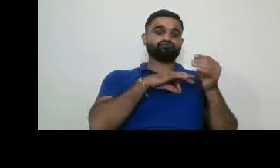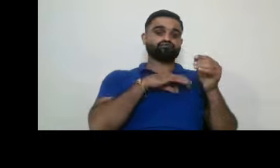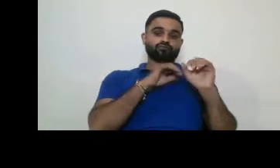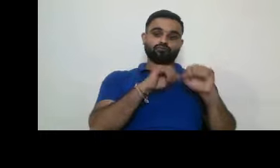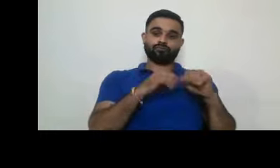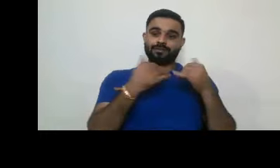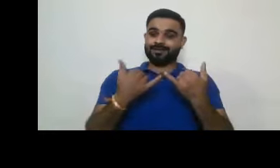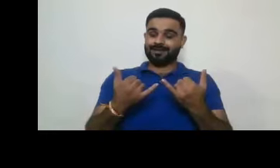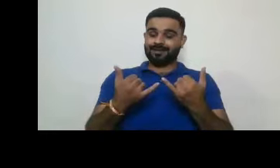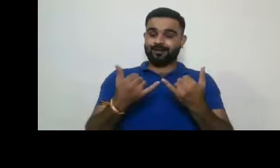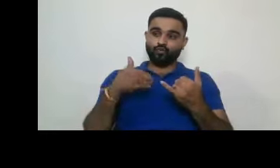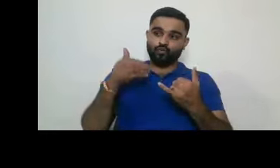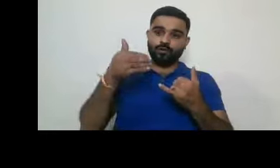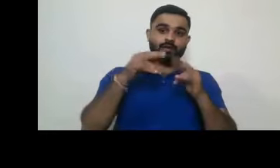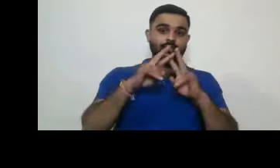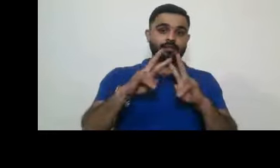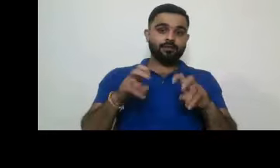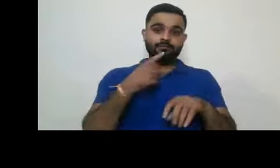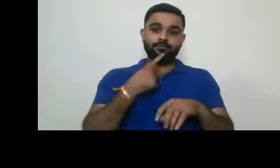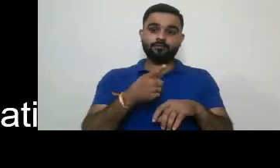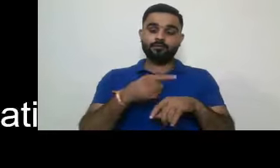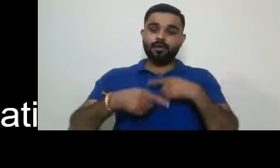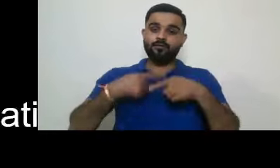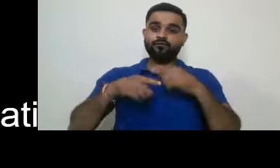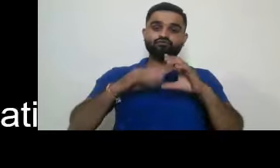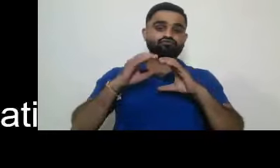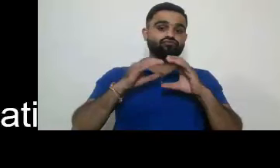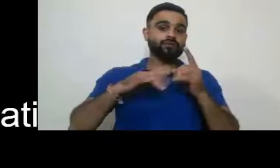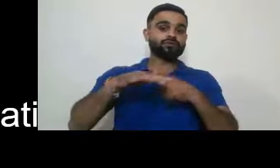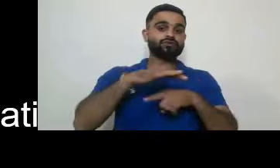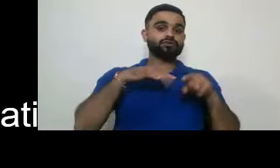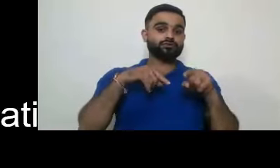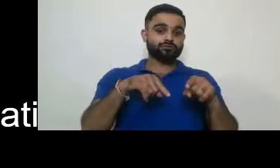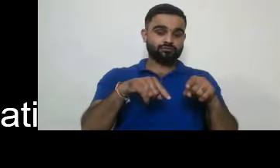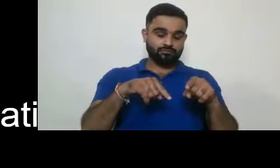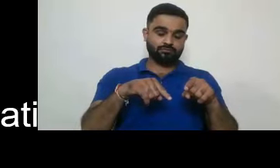Now, further research says in everyday communication situations,